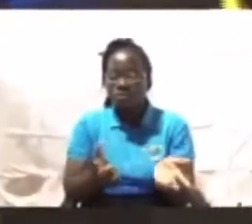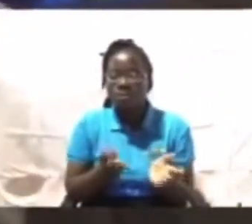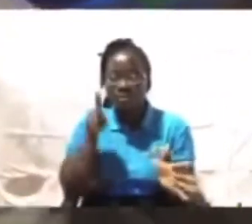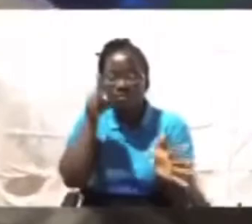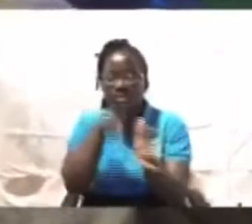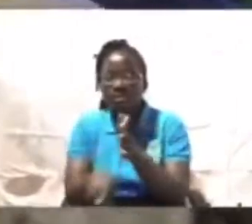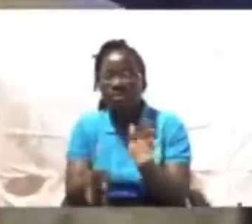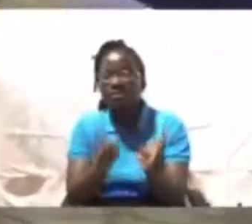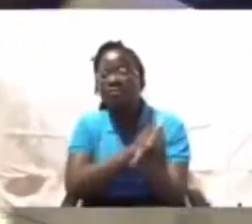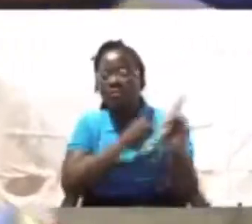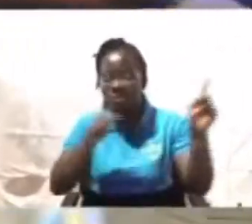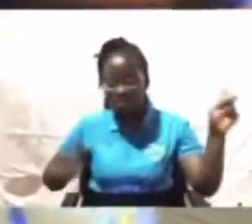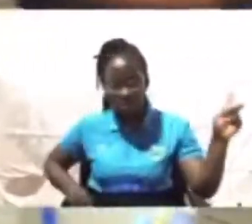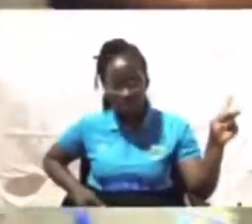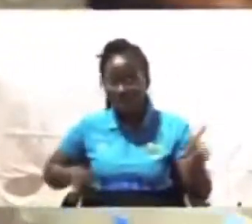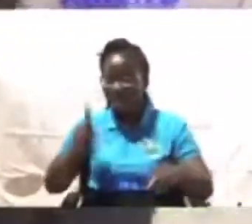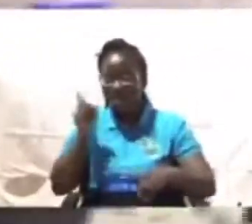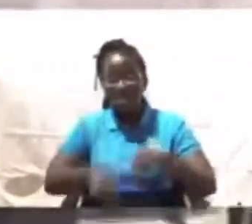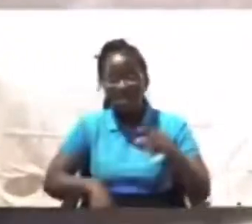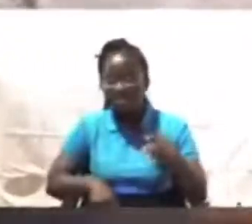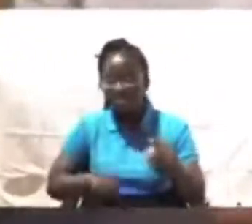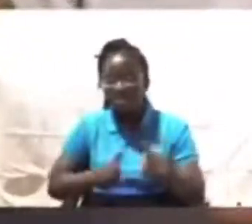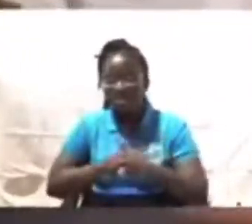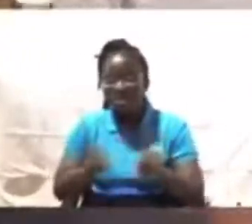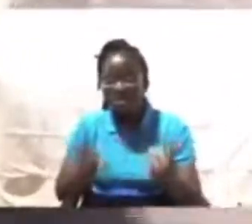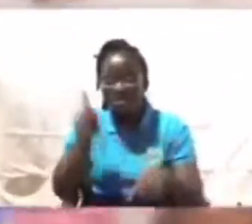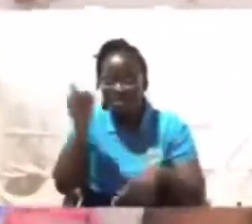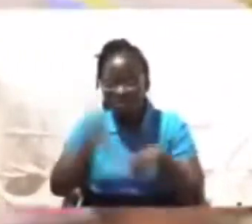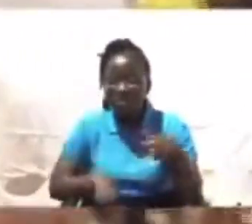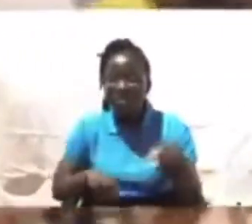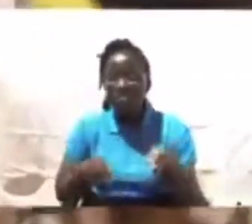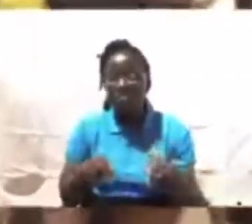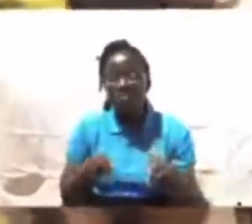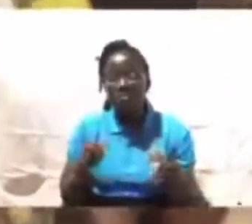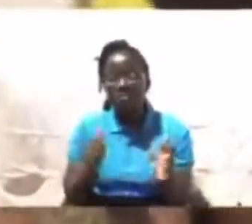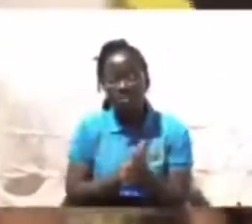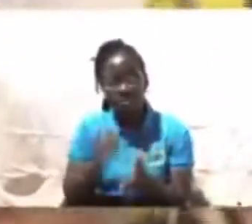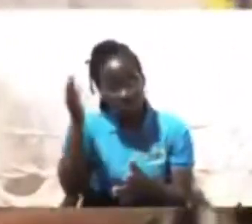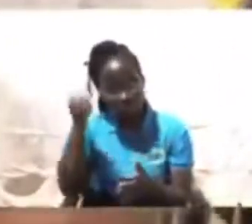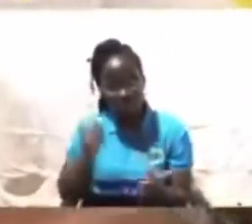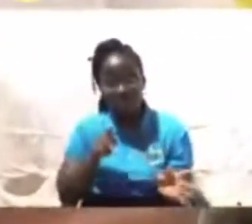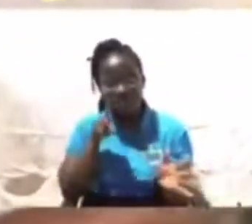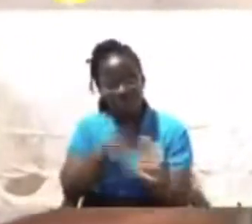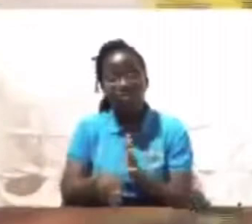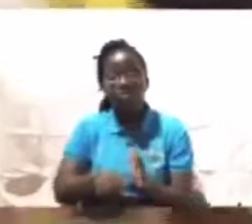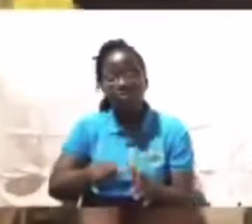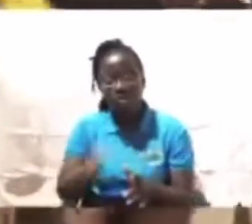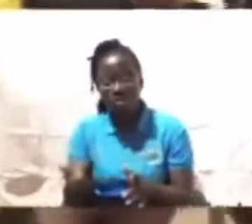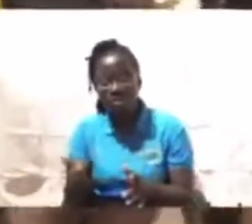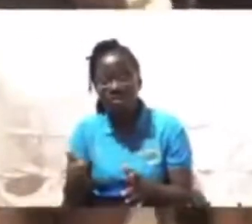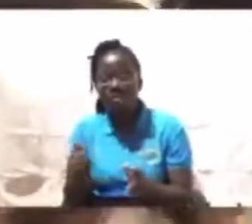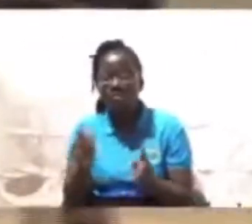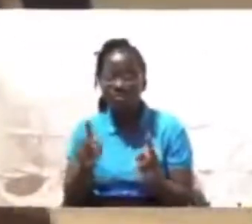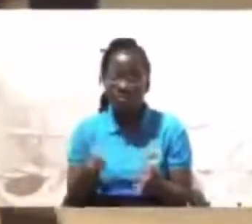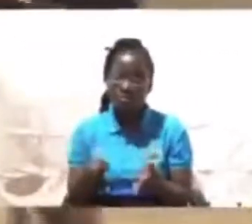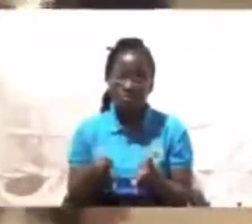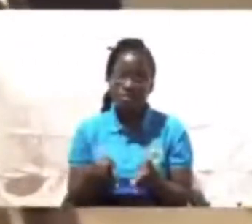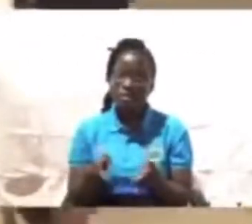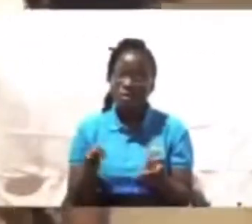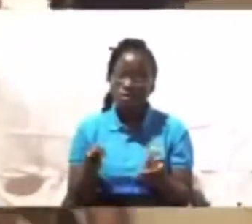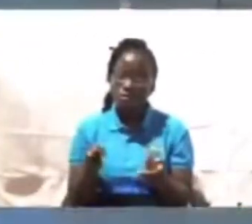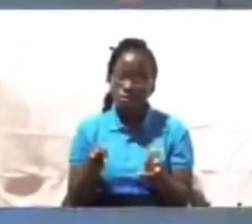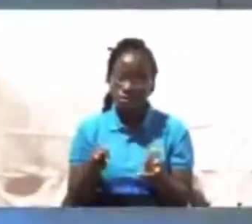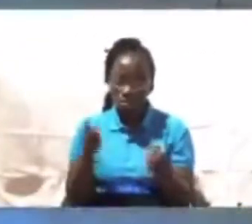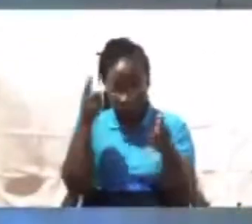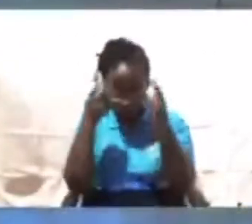praise God hallelujah bisani ni kai sa no openini ti ono wa wusiniti